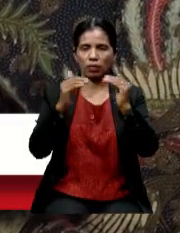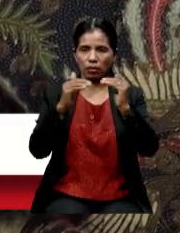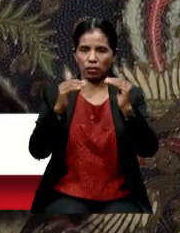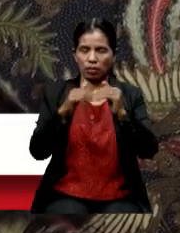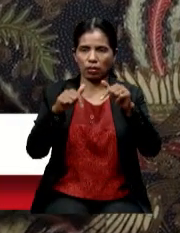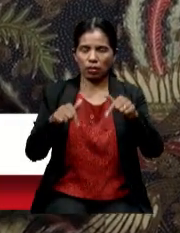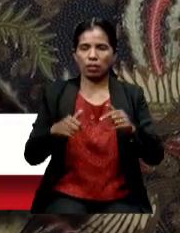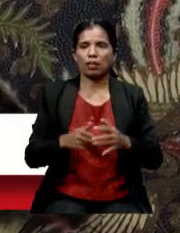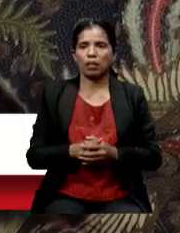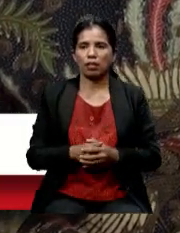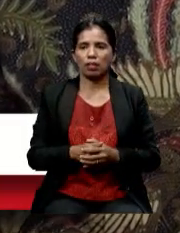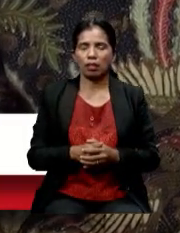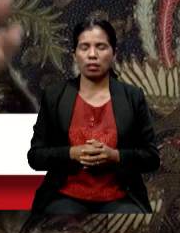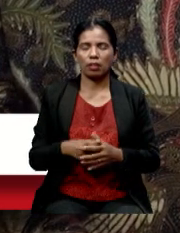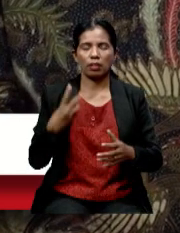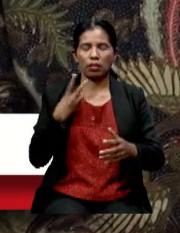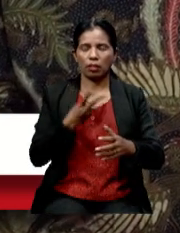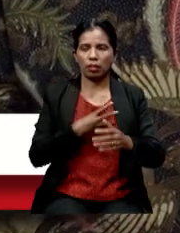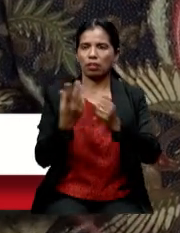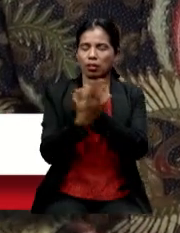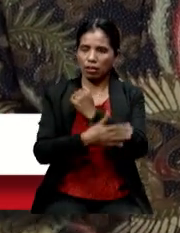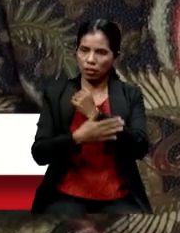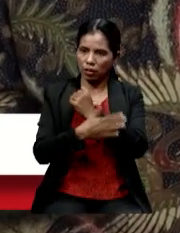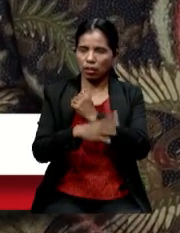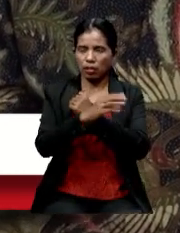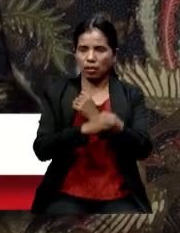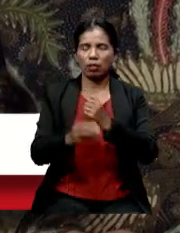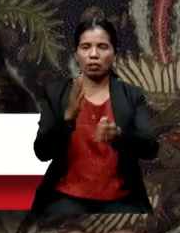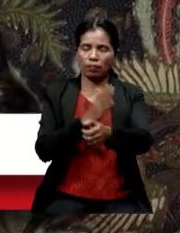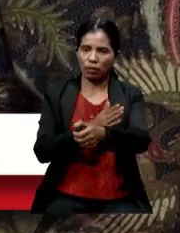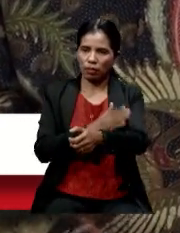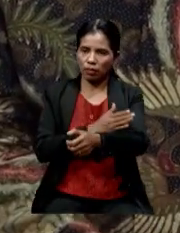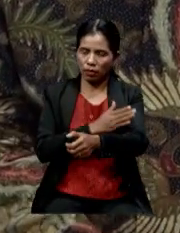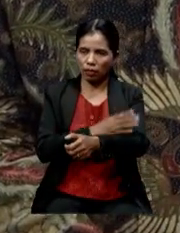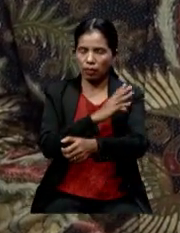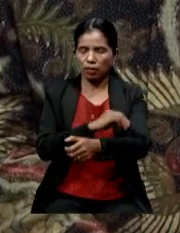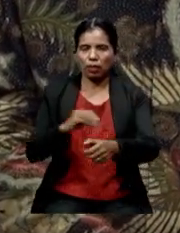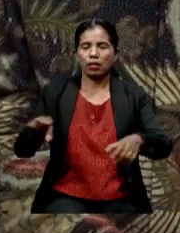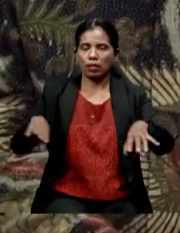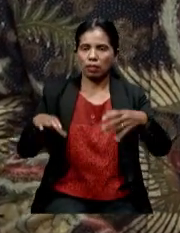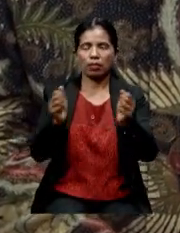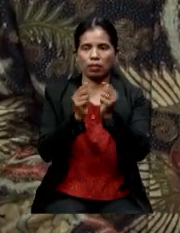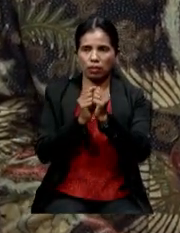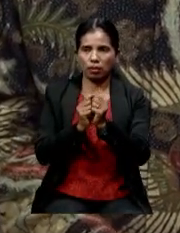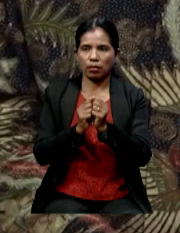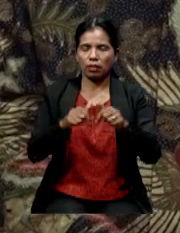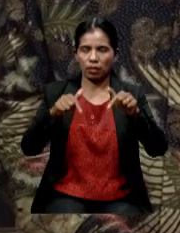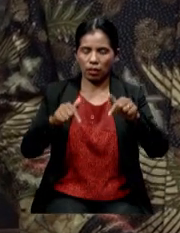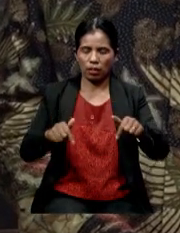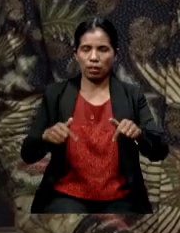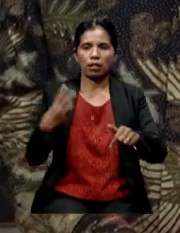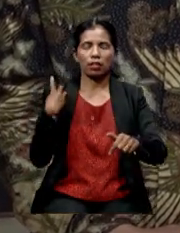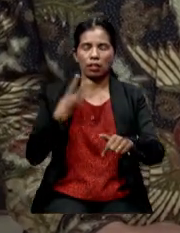countries in many areas, but also in promoting human fraternity in the region